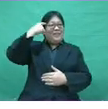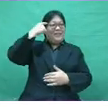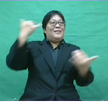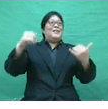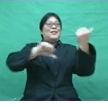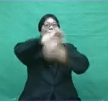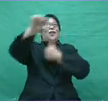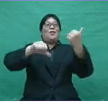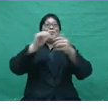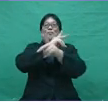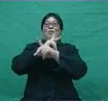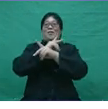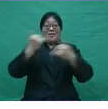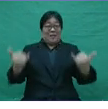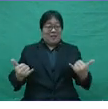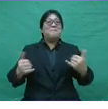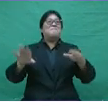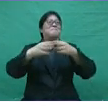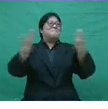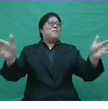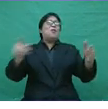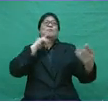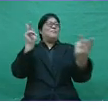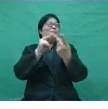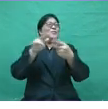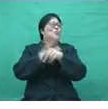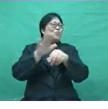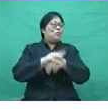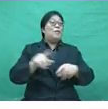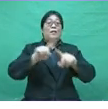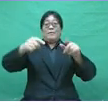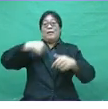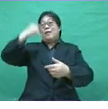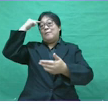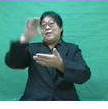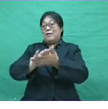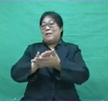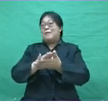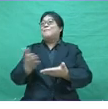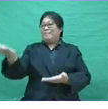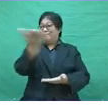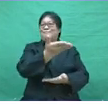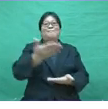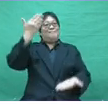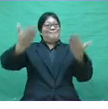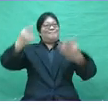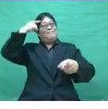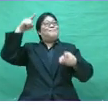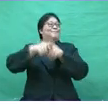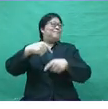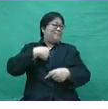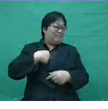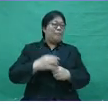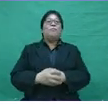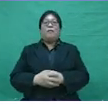protection framework in general is sufficient. But I believe that you would agree with me that in the